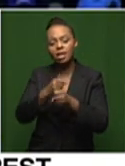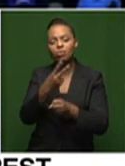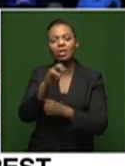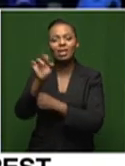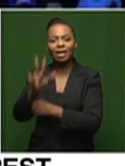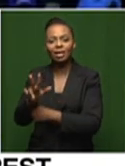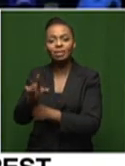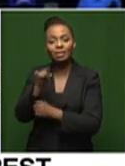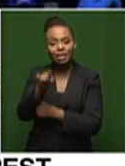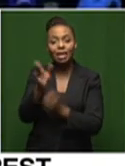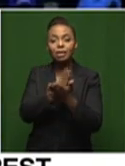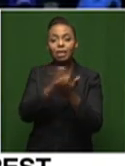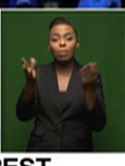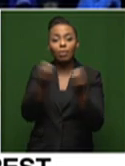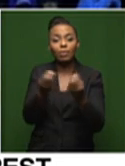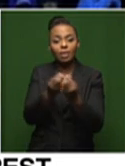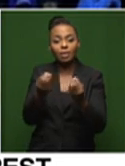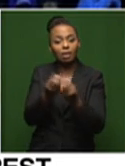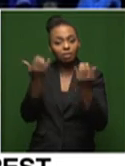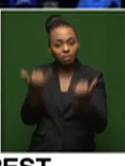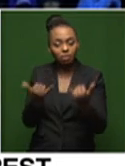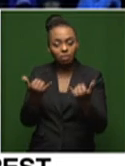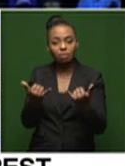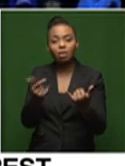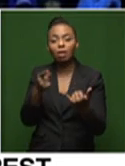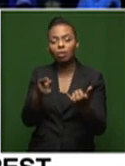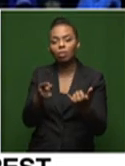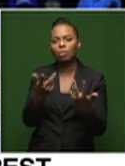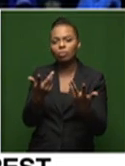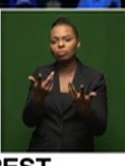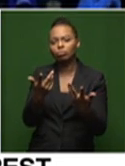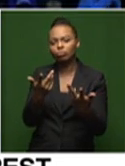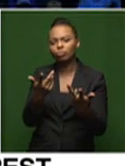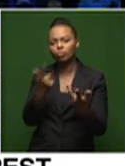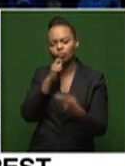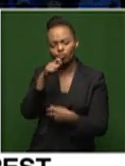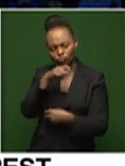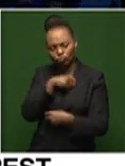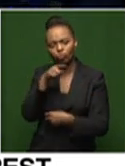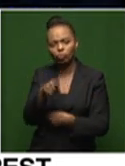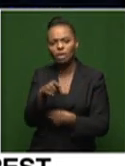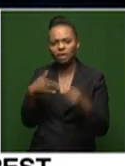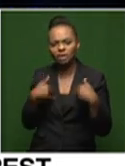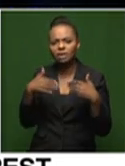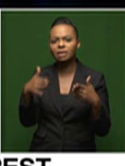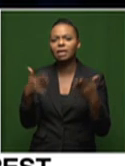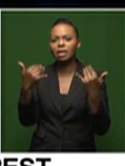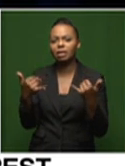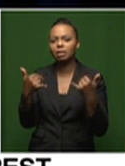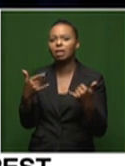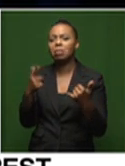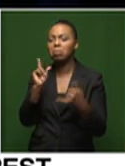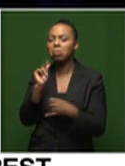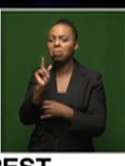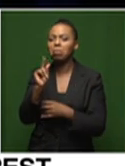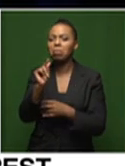the things that you sort of get to struggle to start to actually lay your lines